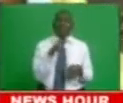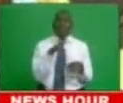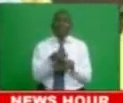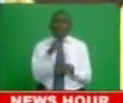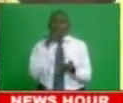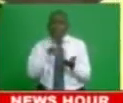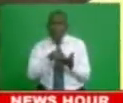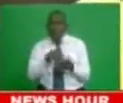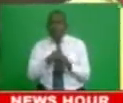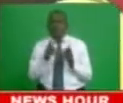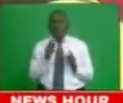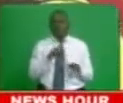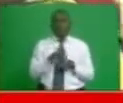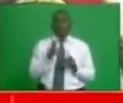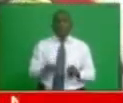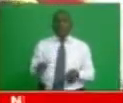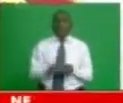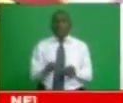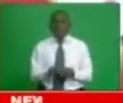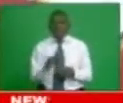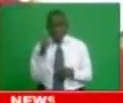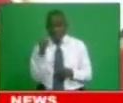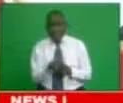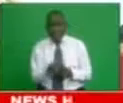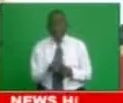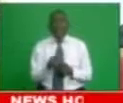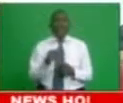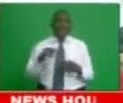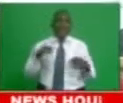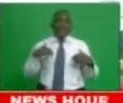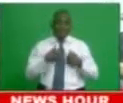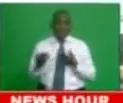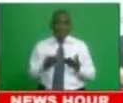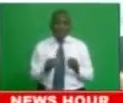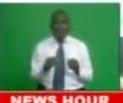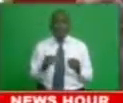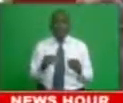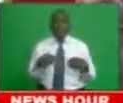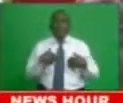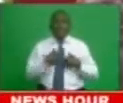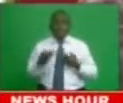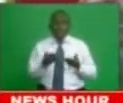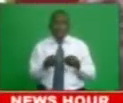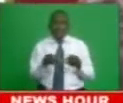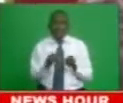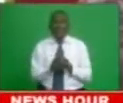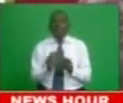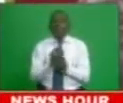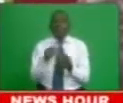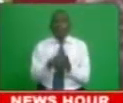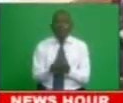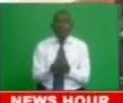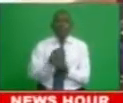poultry, but human beings as well. That is why the Veterinary Services Directorate is actively engaging all